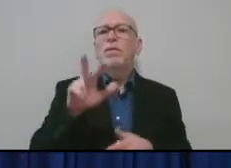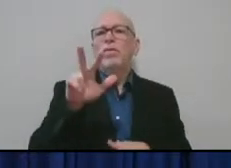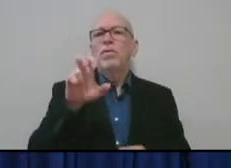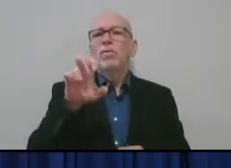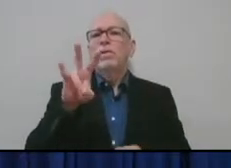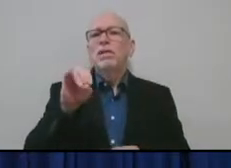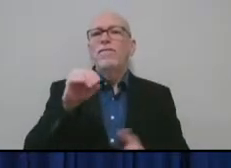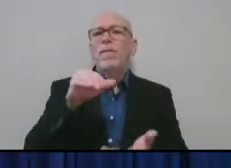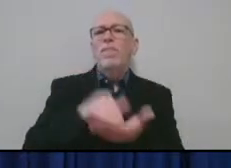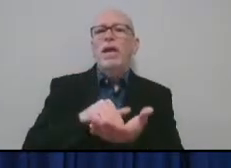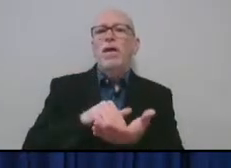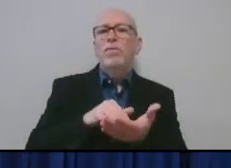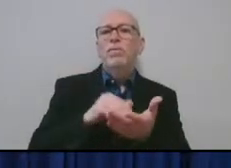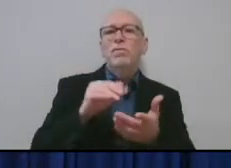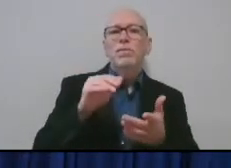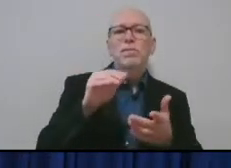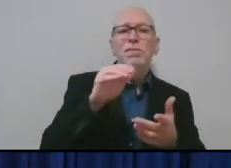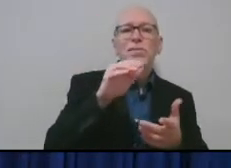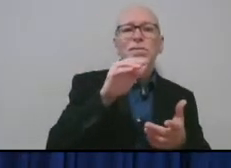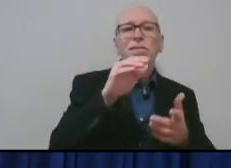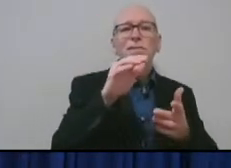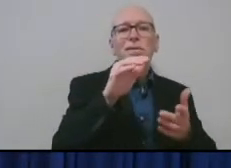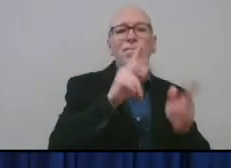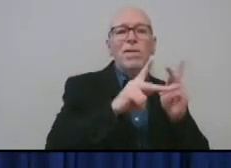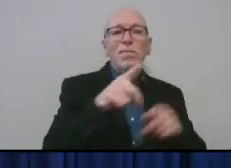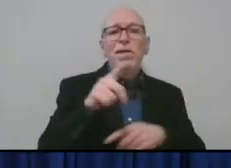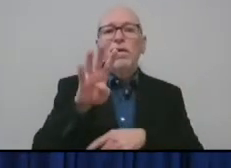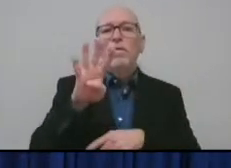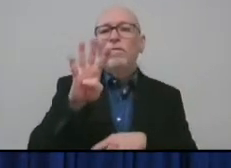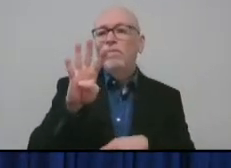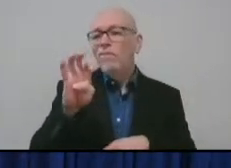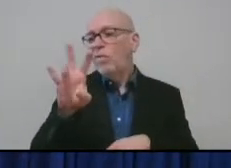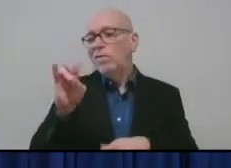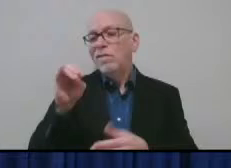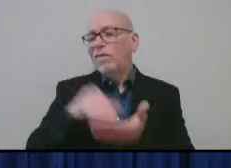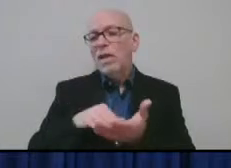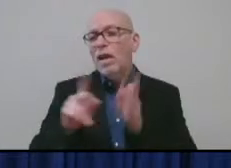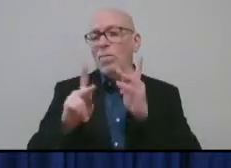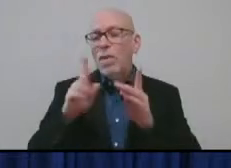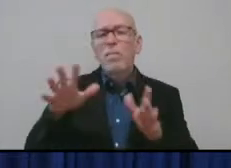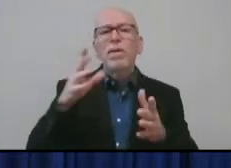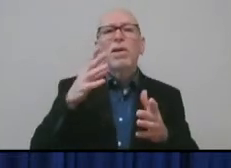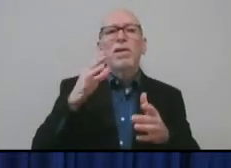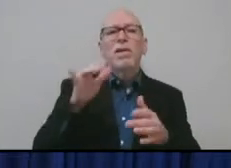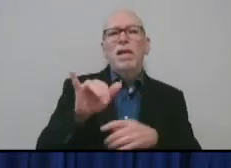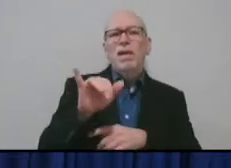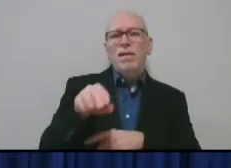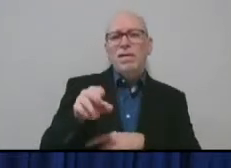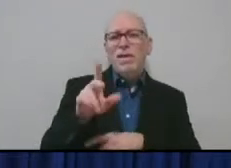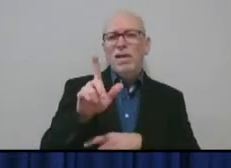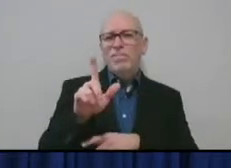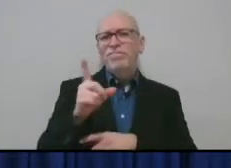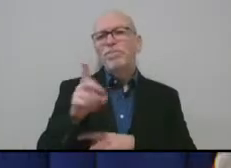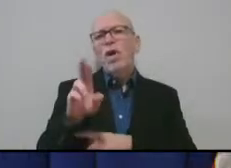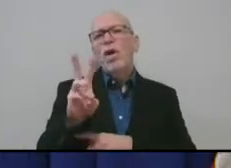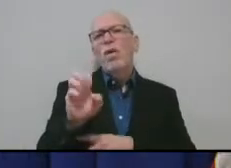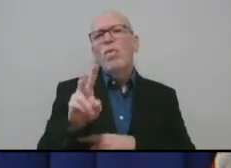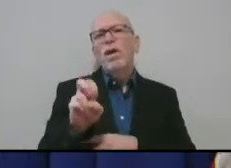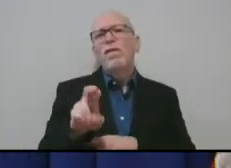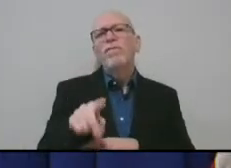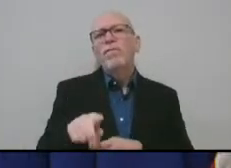370,000 populations and the 450,000 populations, those increments, Lindsay, maybe you could talk about that before we get